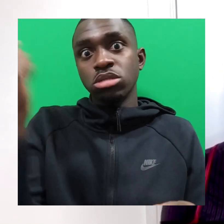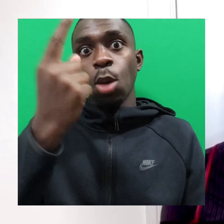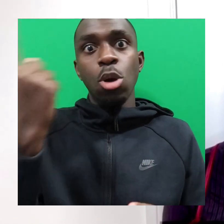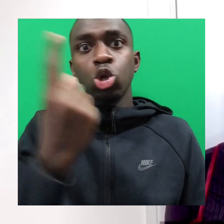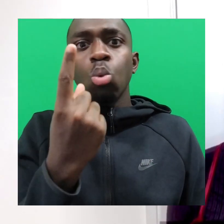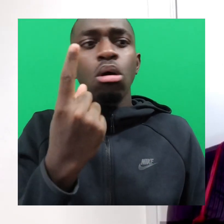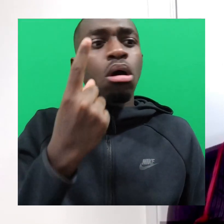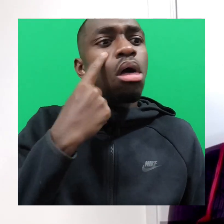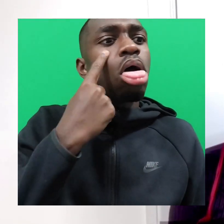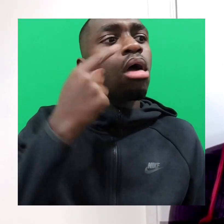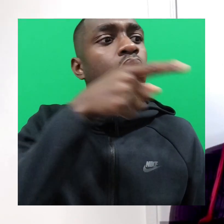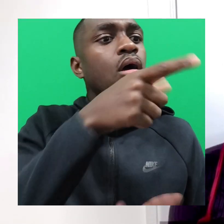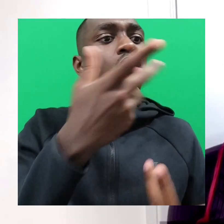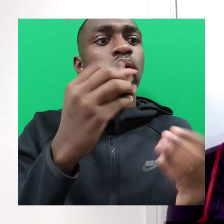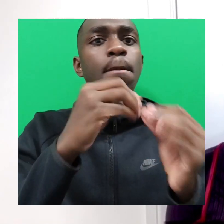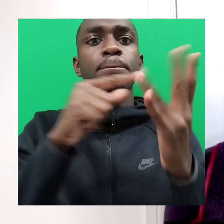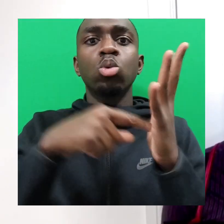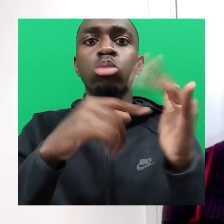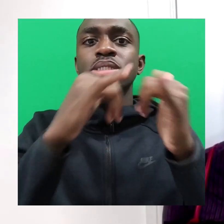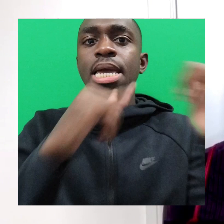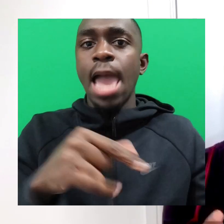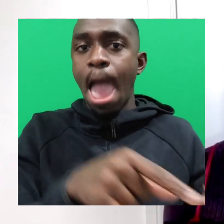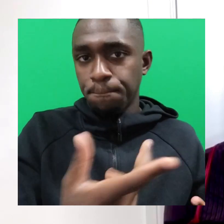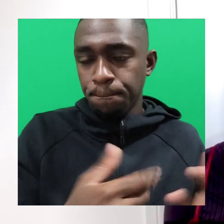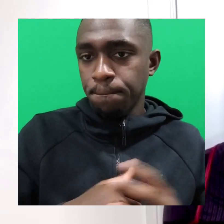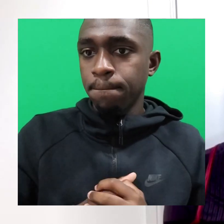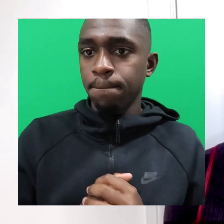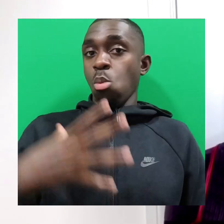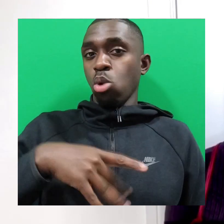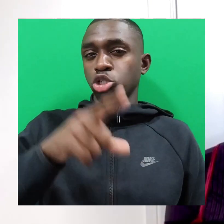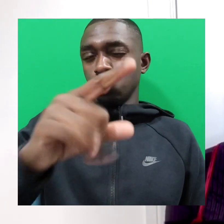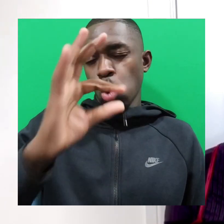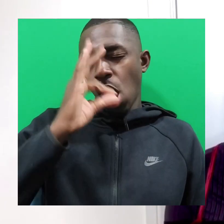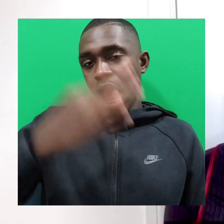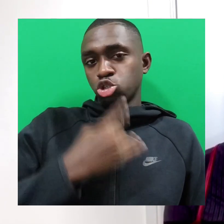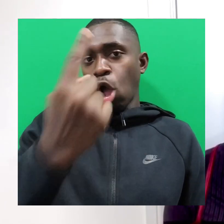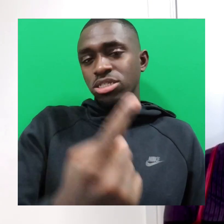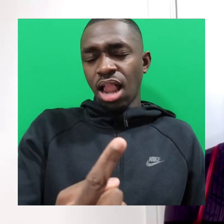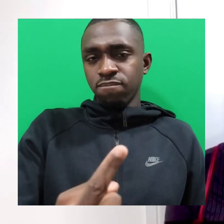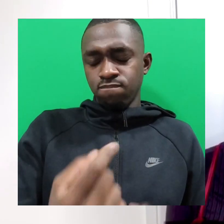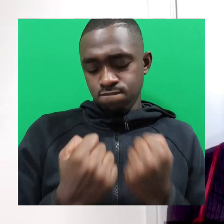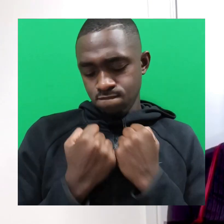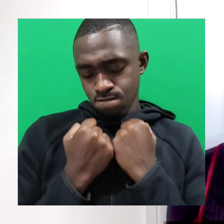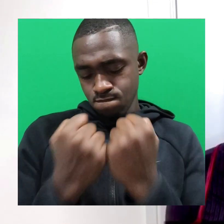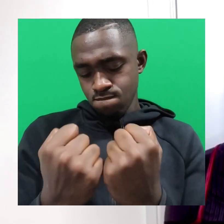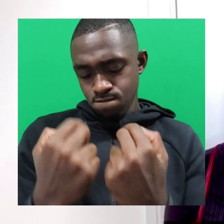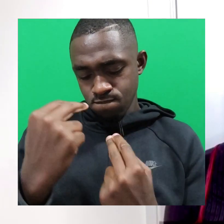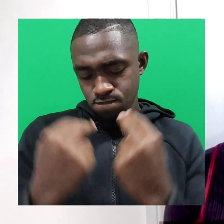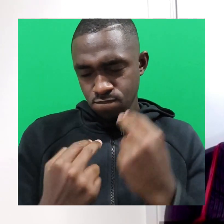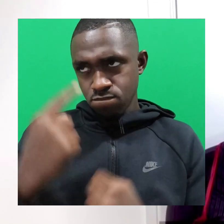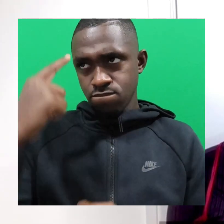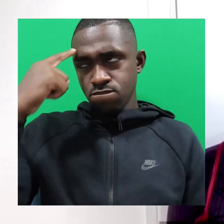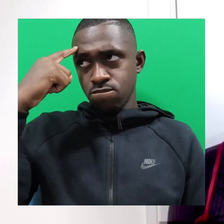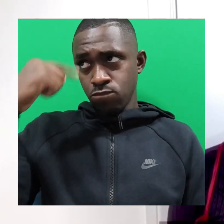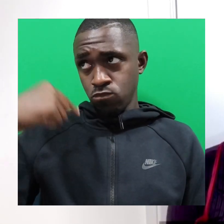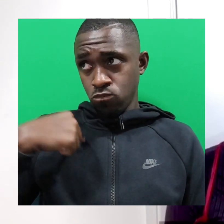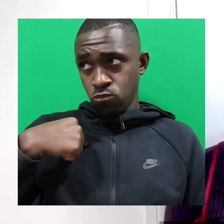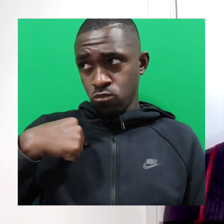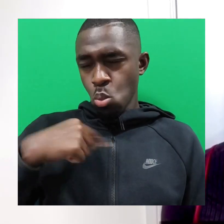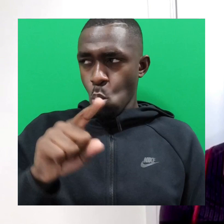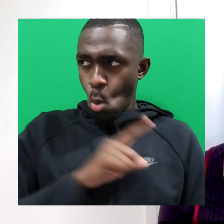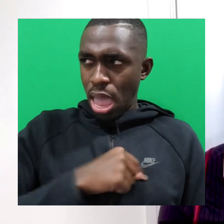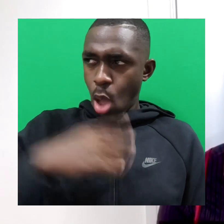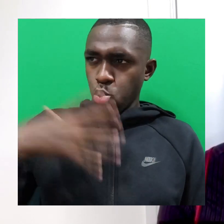that's exploring boot camps, like really assess why you're trying to get into that boot camp. I feel like there's